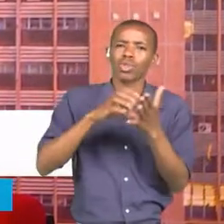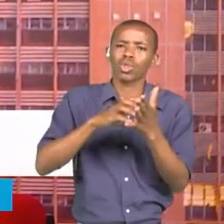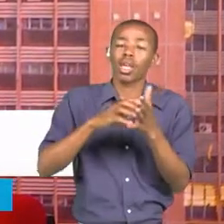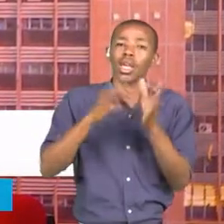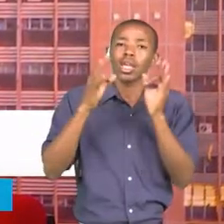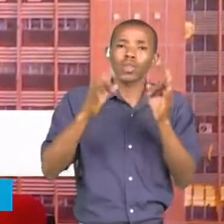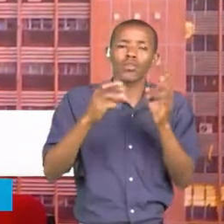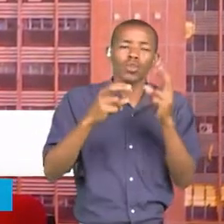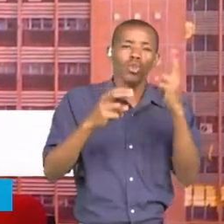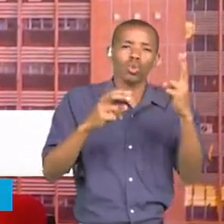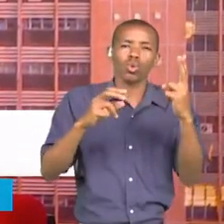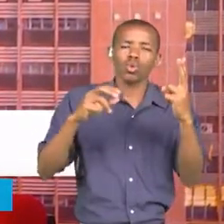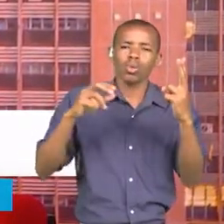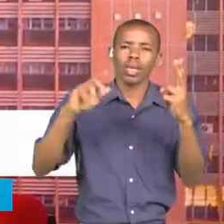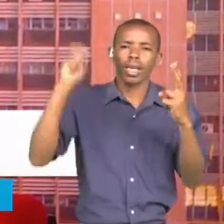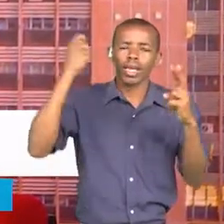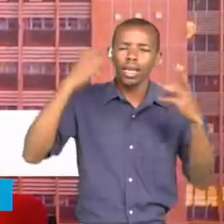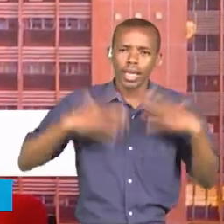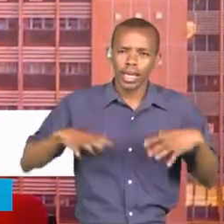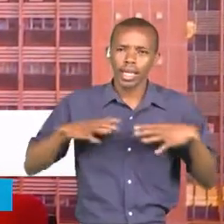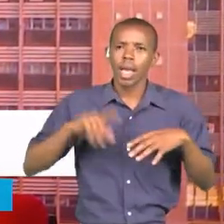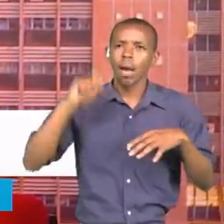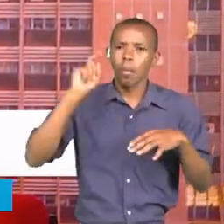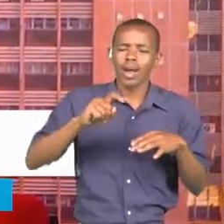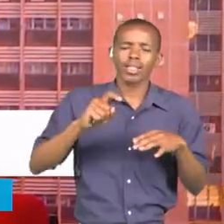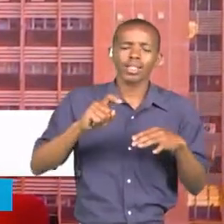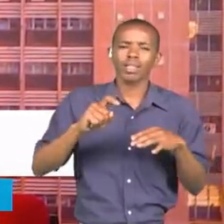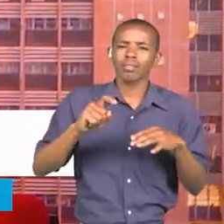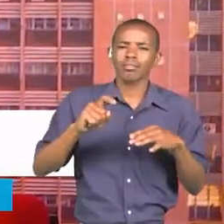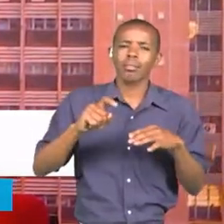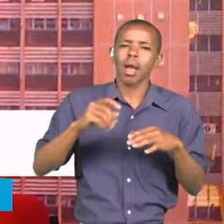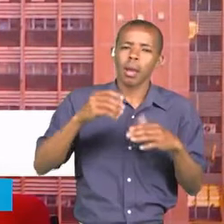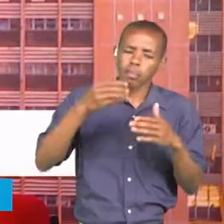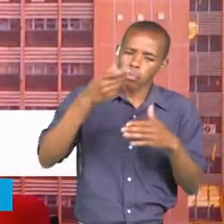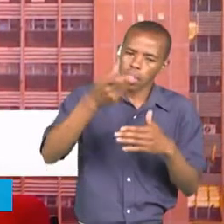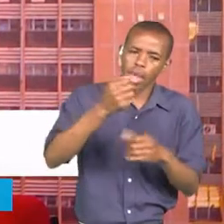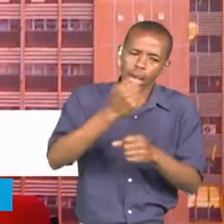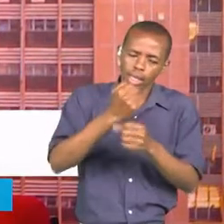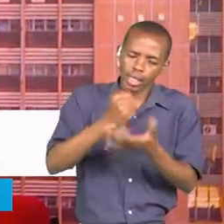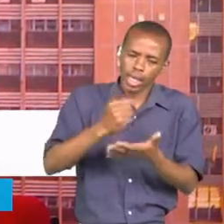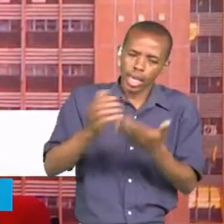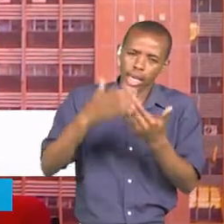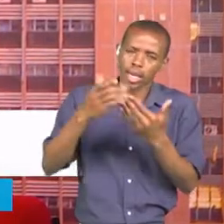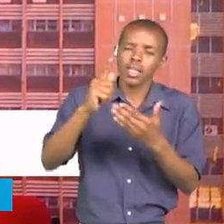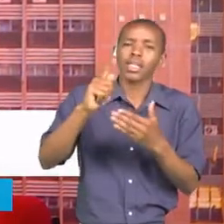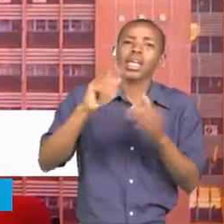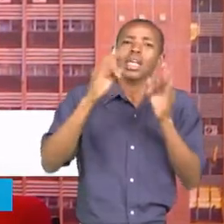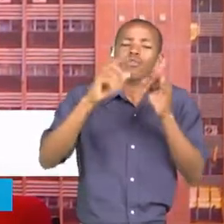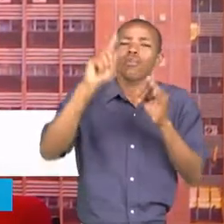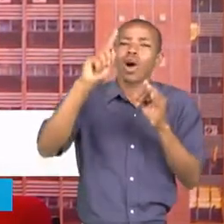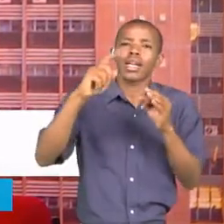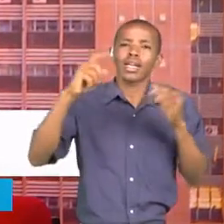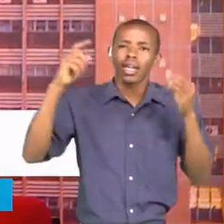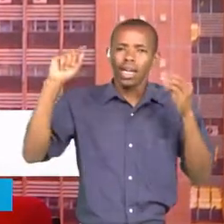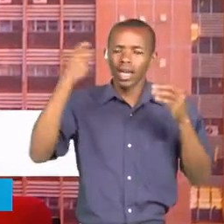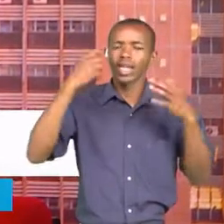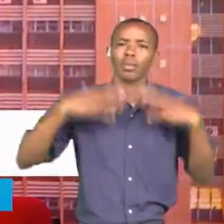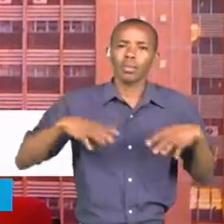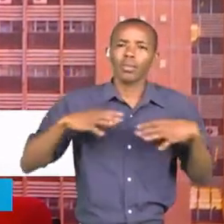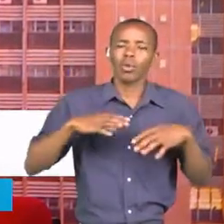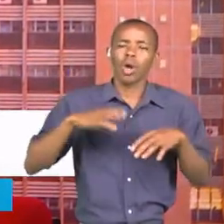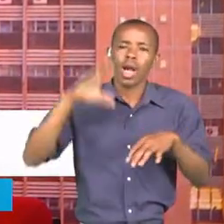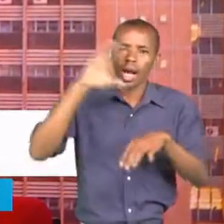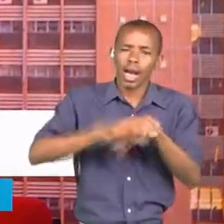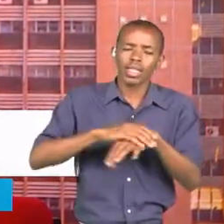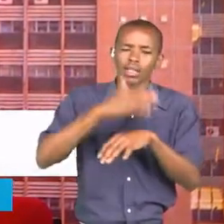if it was two Kenyans, it should cause you sleepless nights. Mm-hmm. Even if it is one Kenyan who caught the flu because he